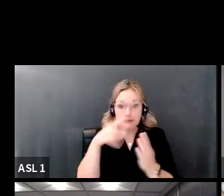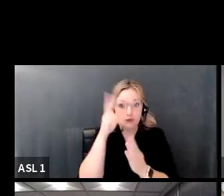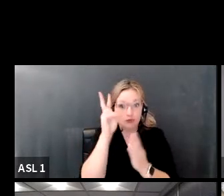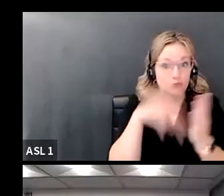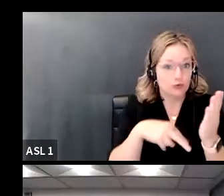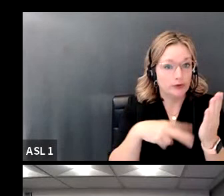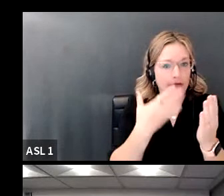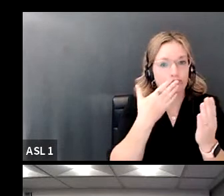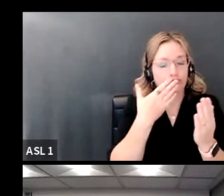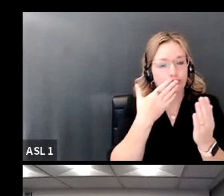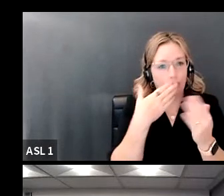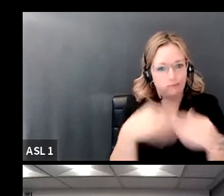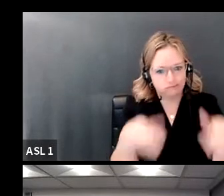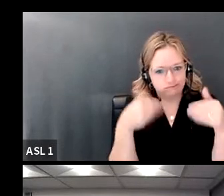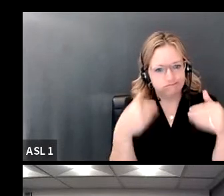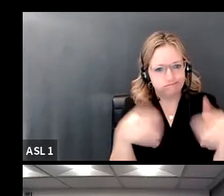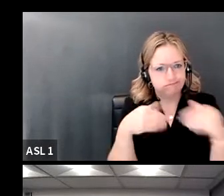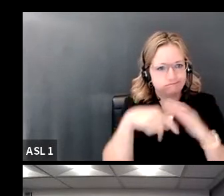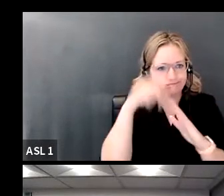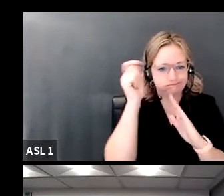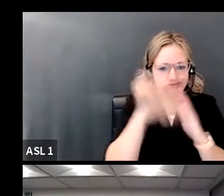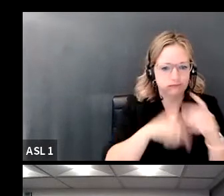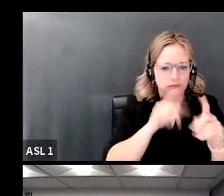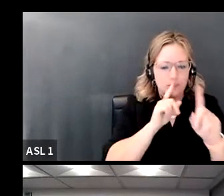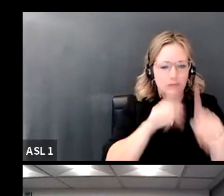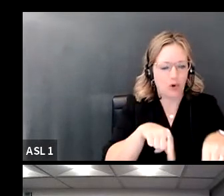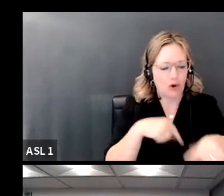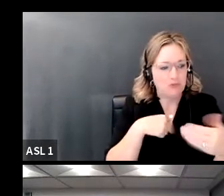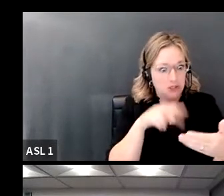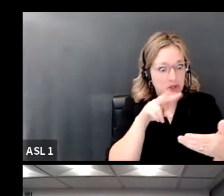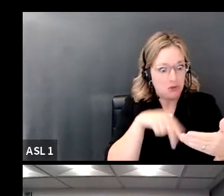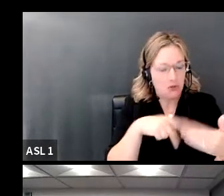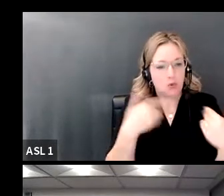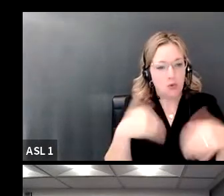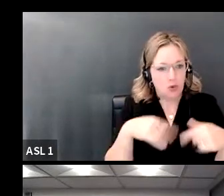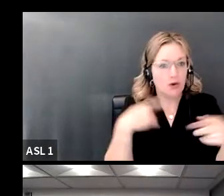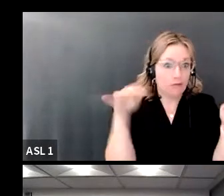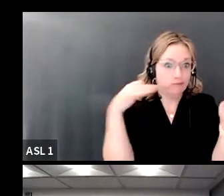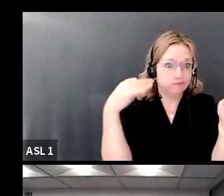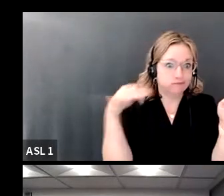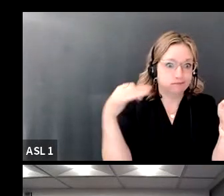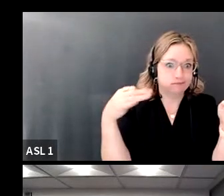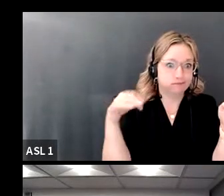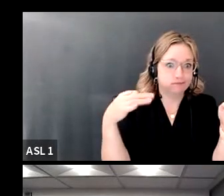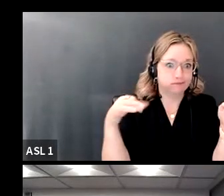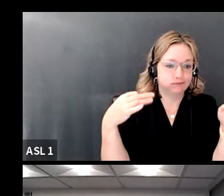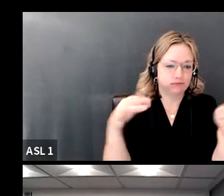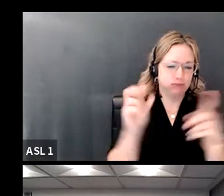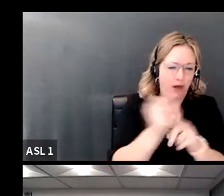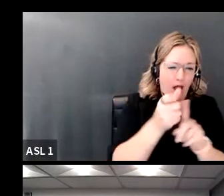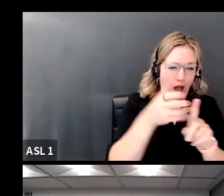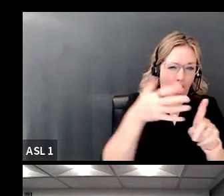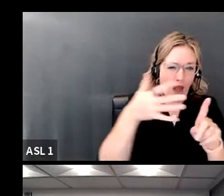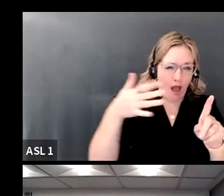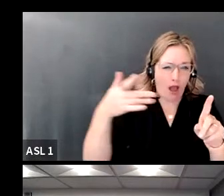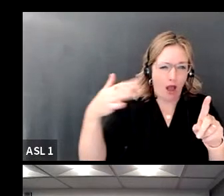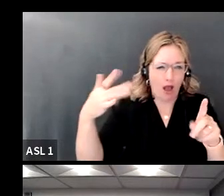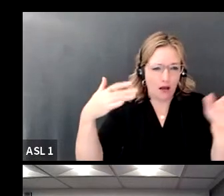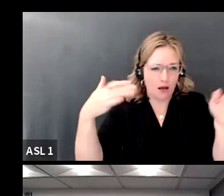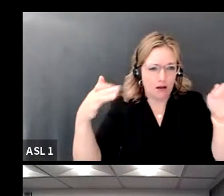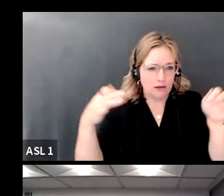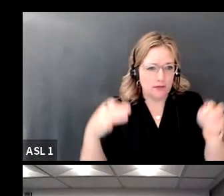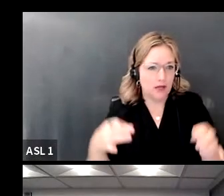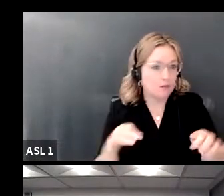very comprehensive report it was very impressive the links to which you'd gone to not only determine whether